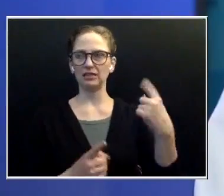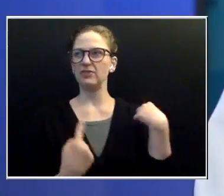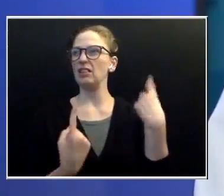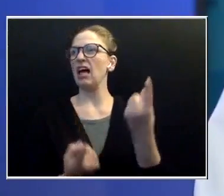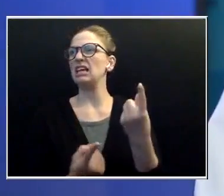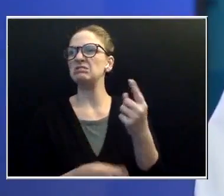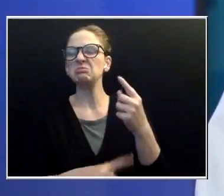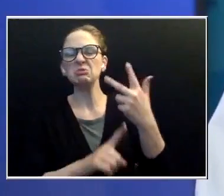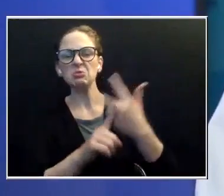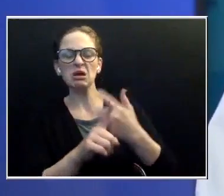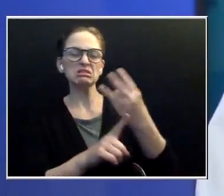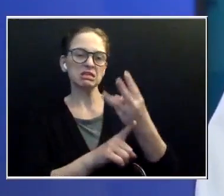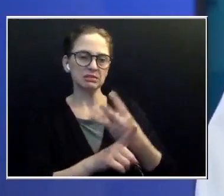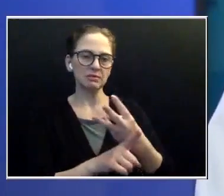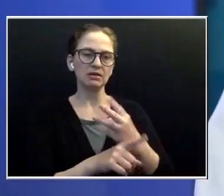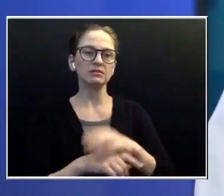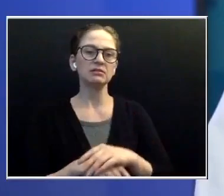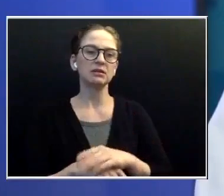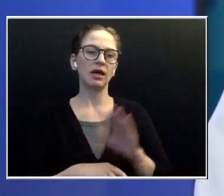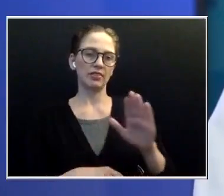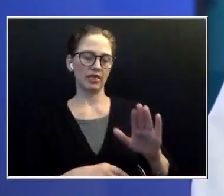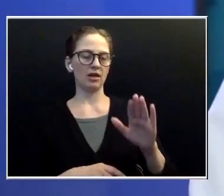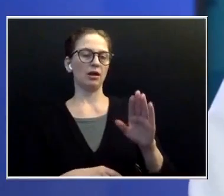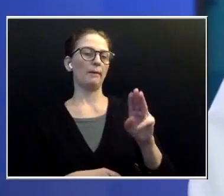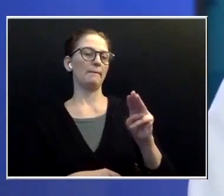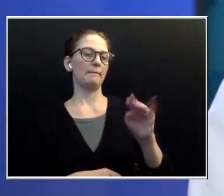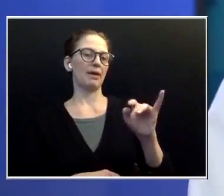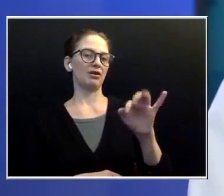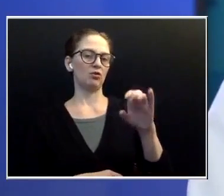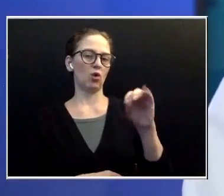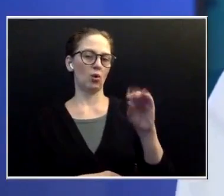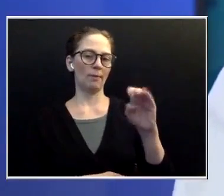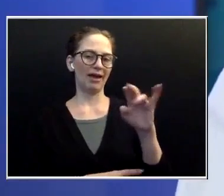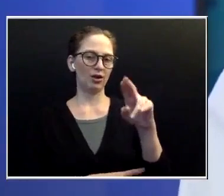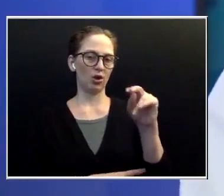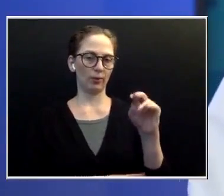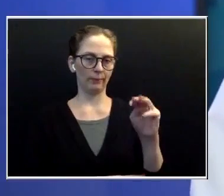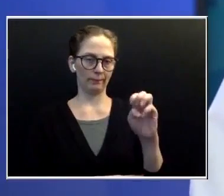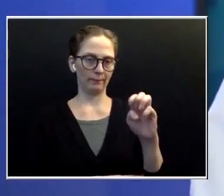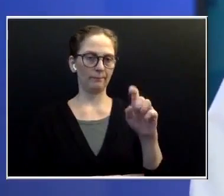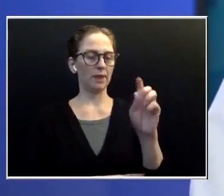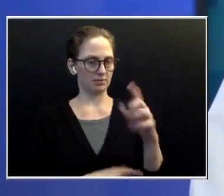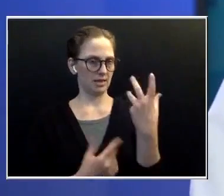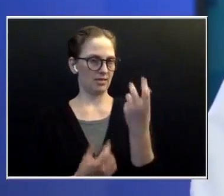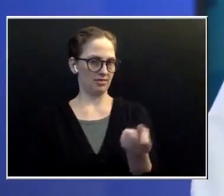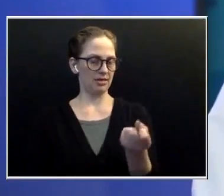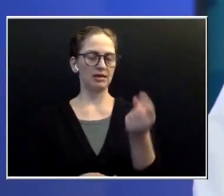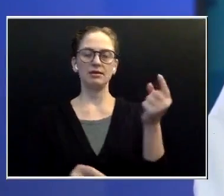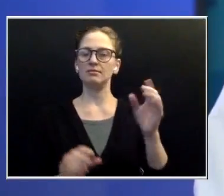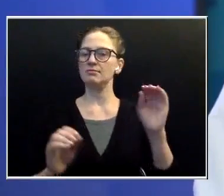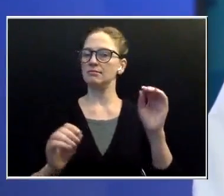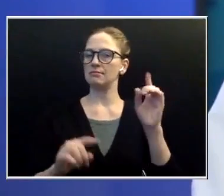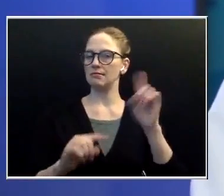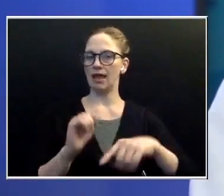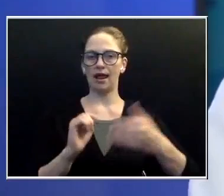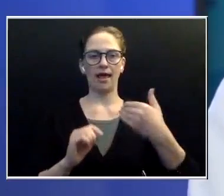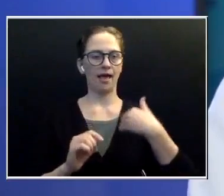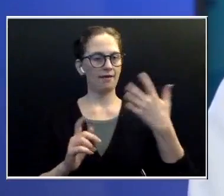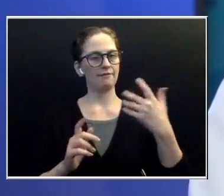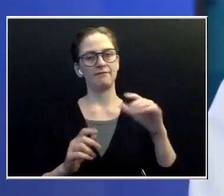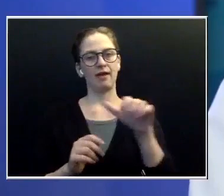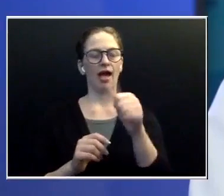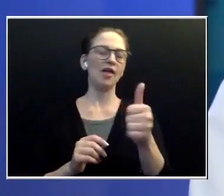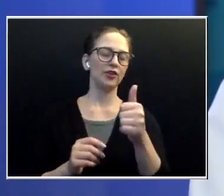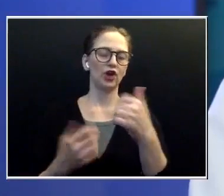be actually not immunocompromised. So they have to be healthy donors, not immunocompromised. And also we always check for actually we check